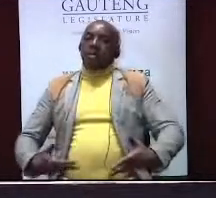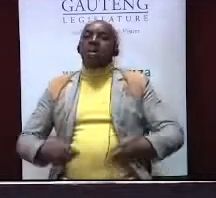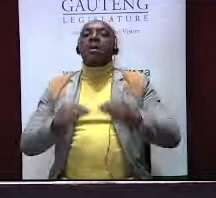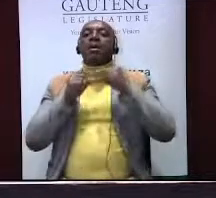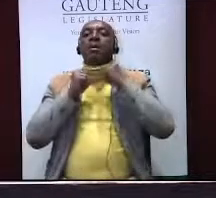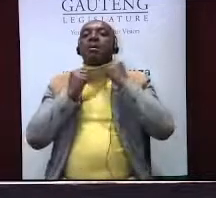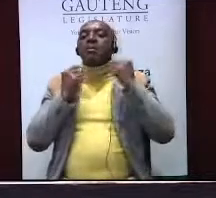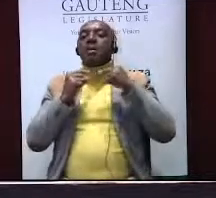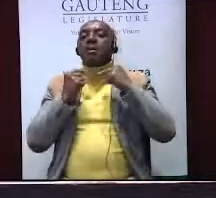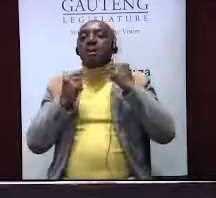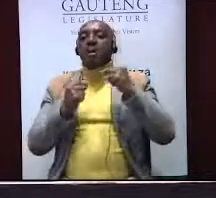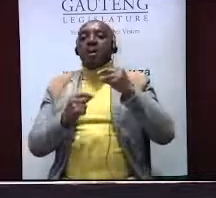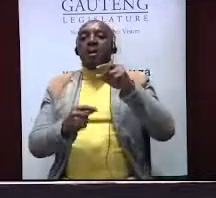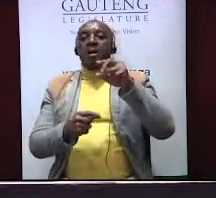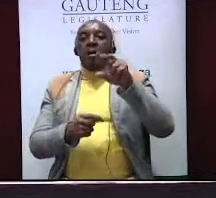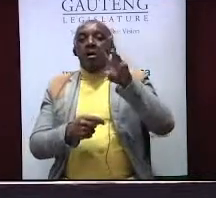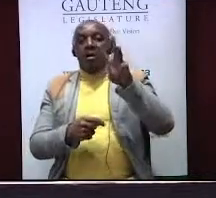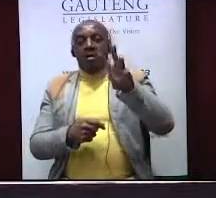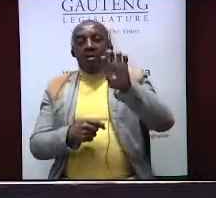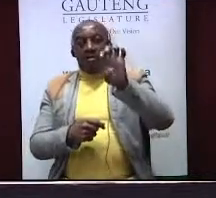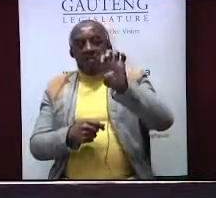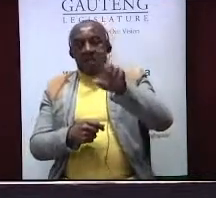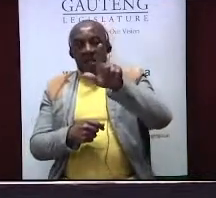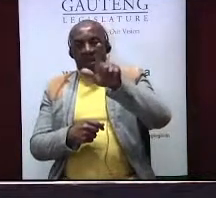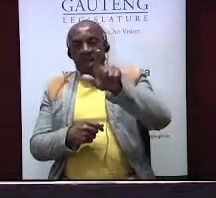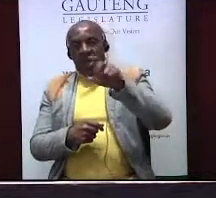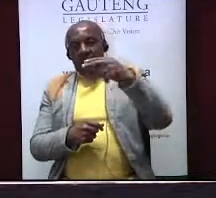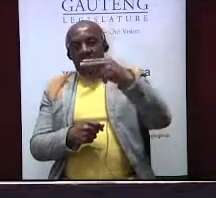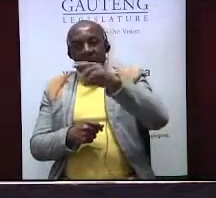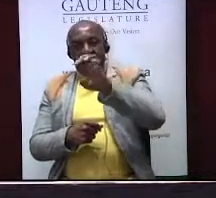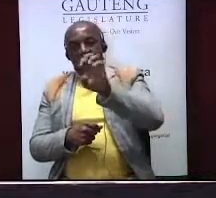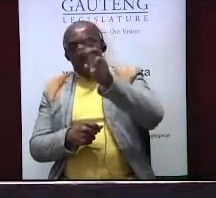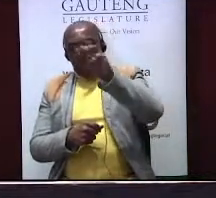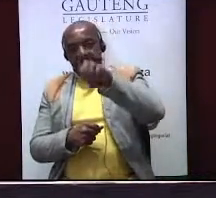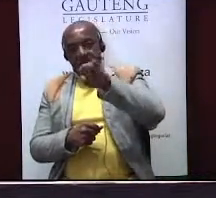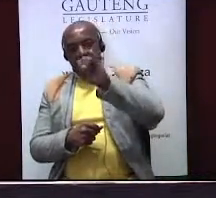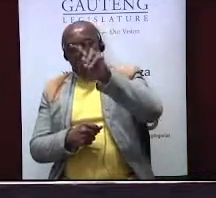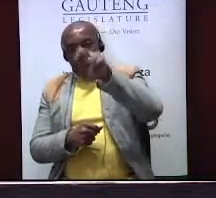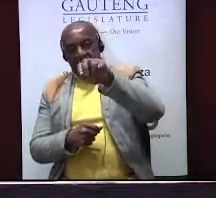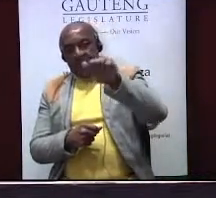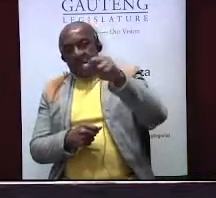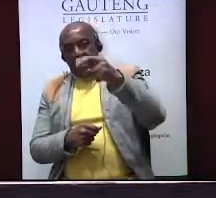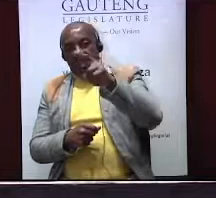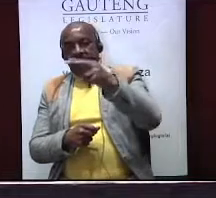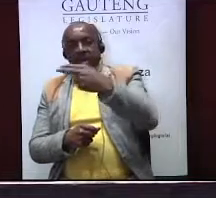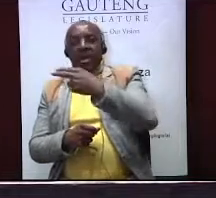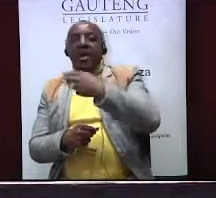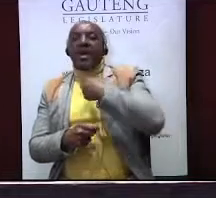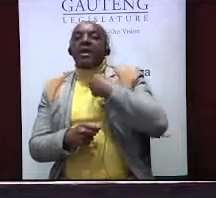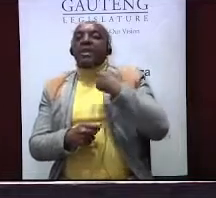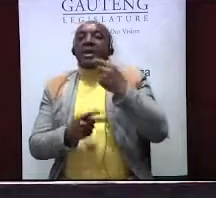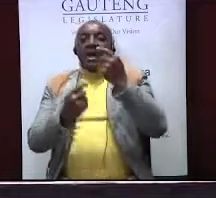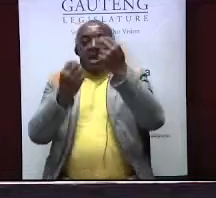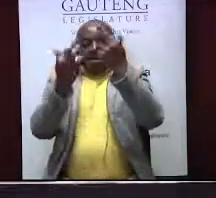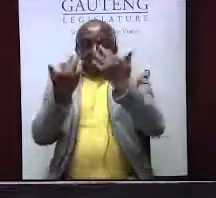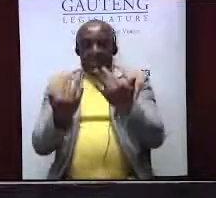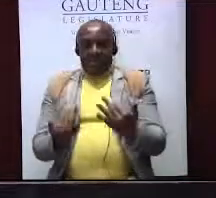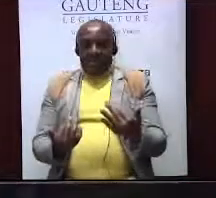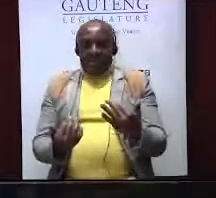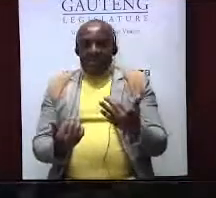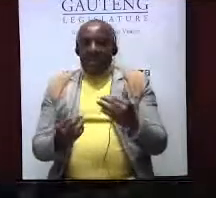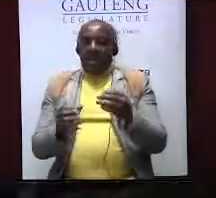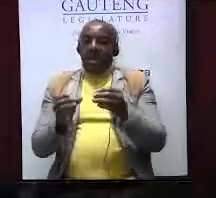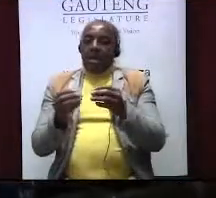Apostle Velimina Mutani. I am the Secretary of Mogale City Ministers